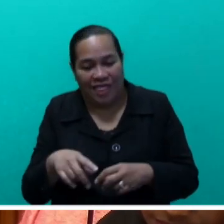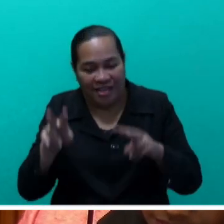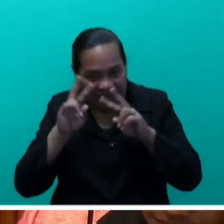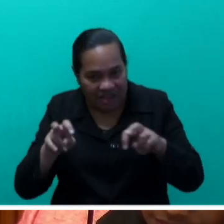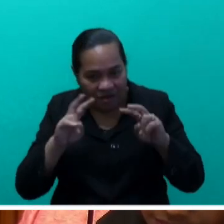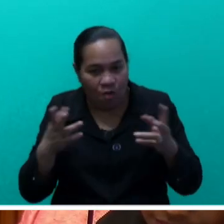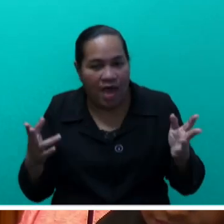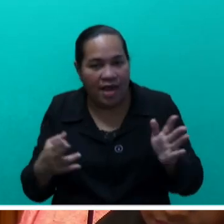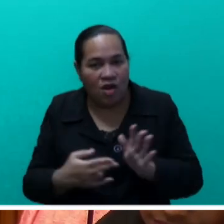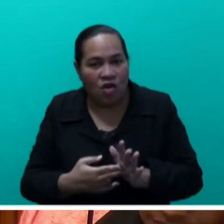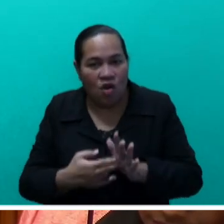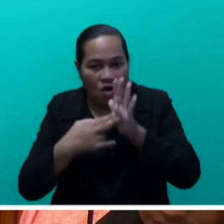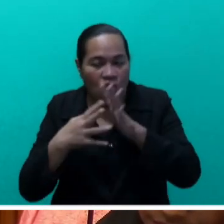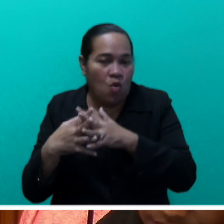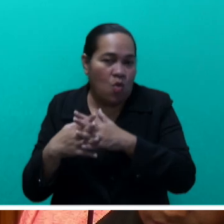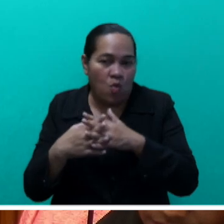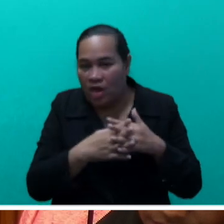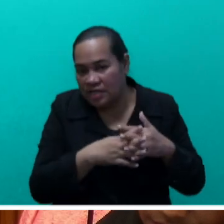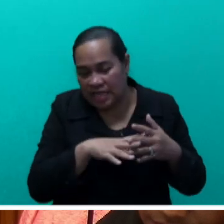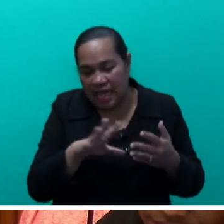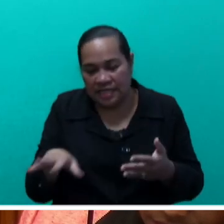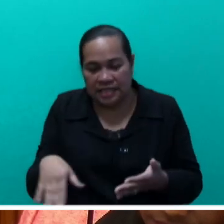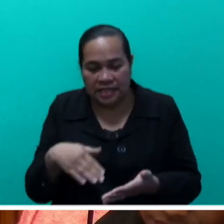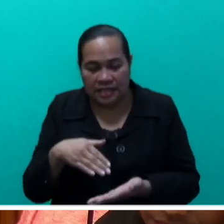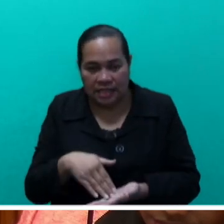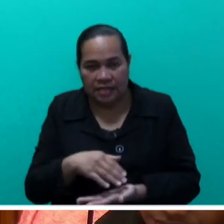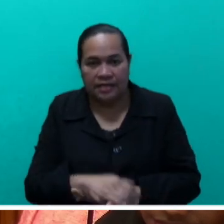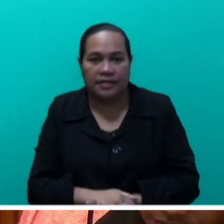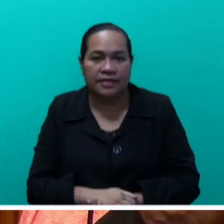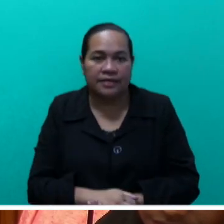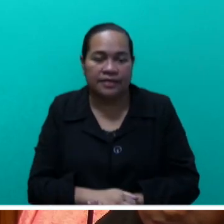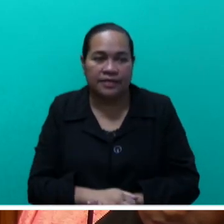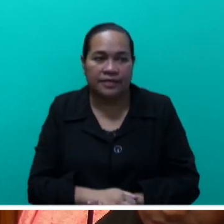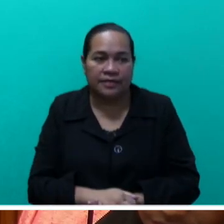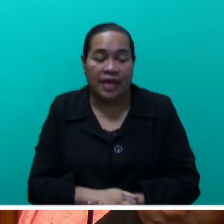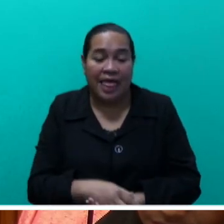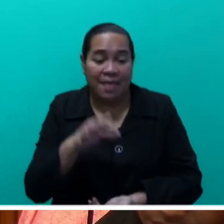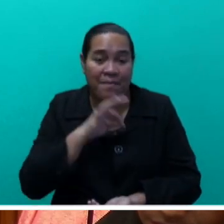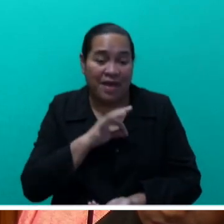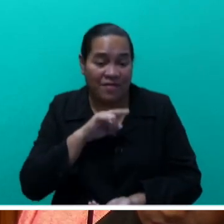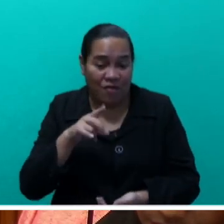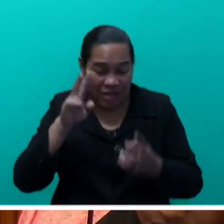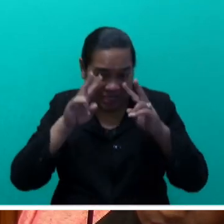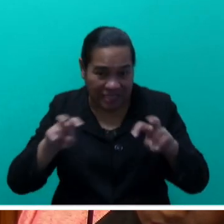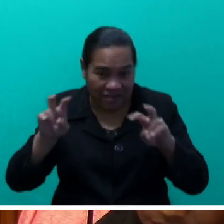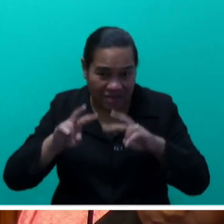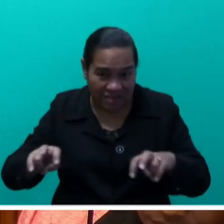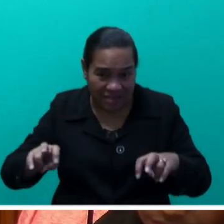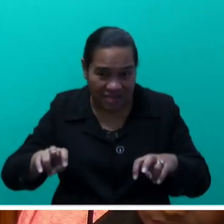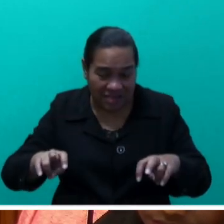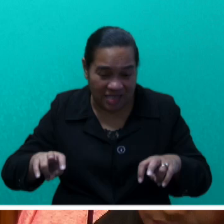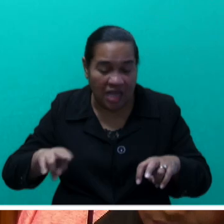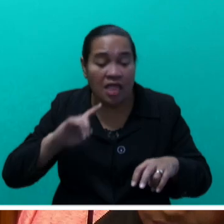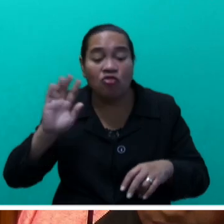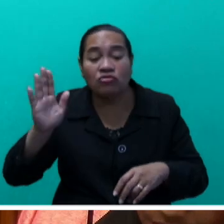North, Western, and Central Division. The benefits of the survey, Honourable Speaker, sir, the results